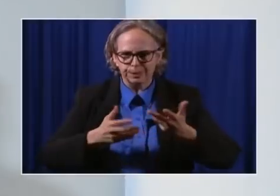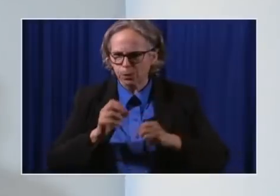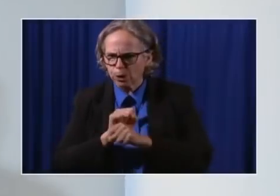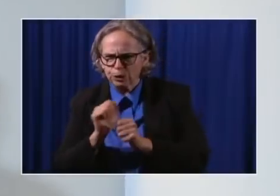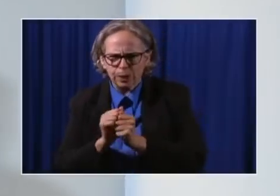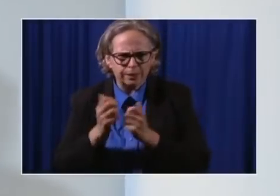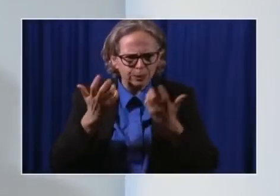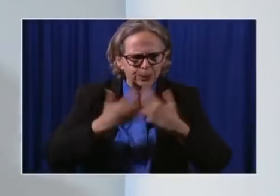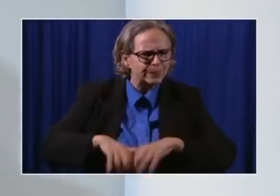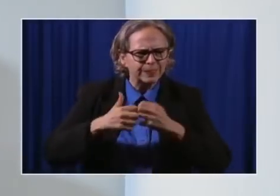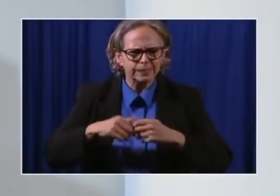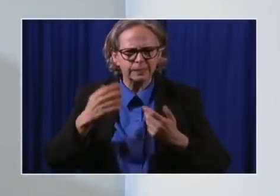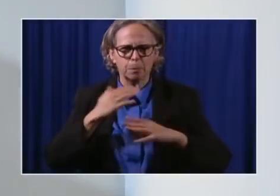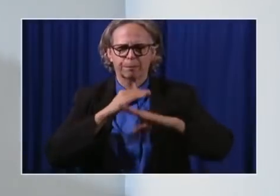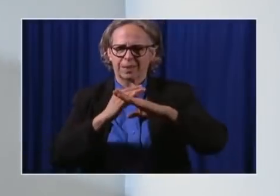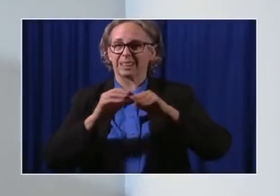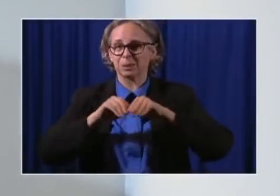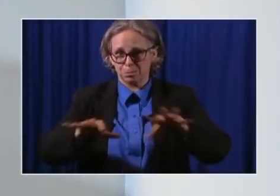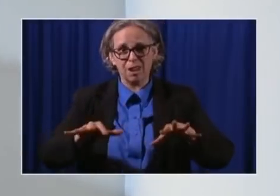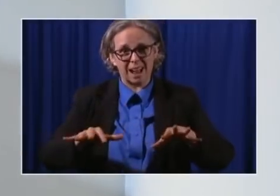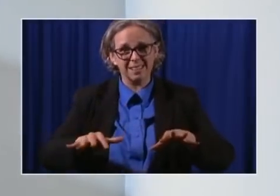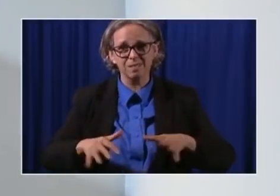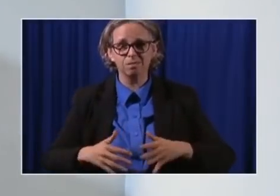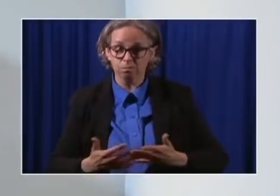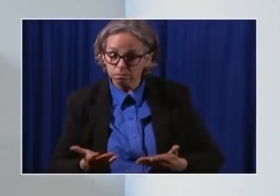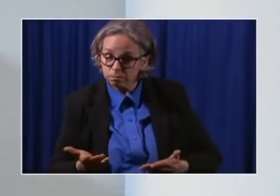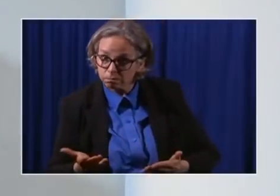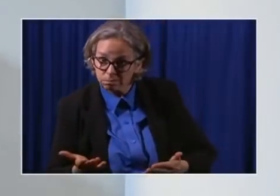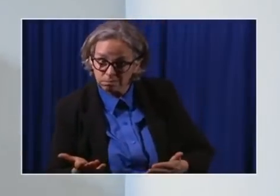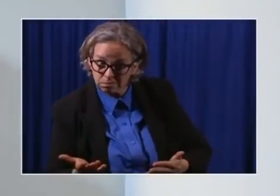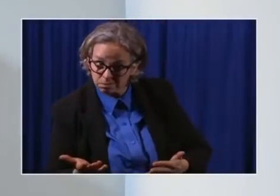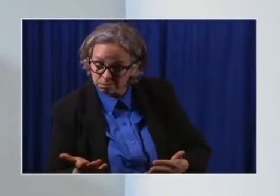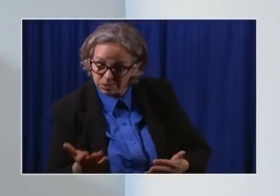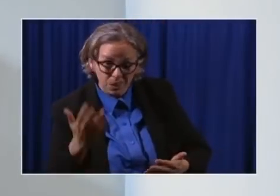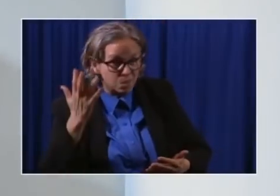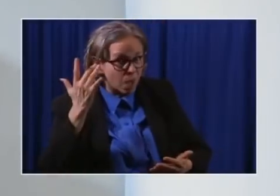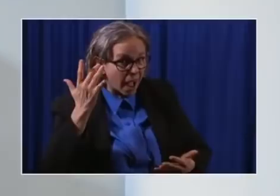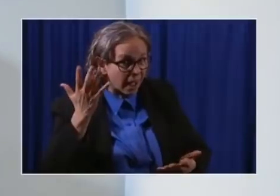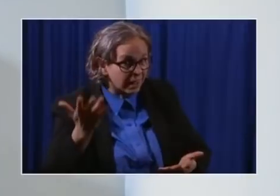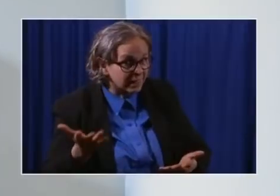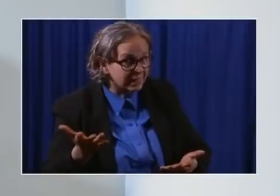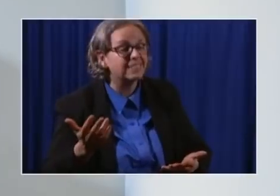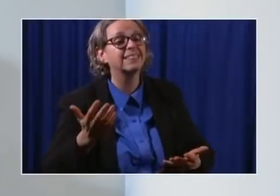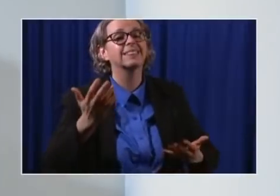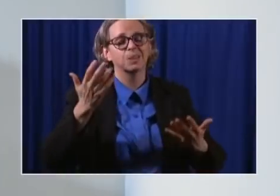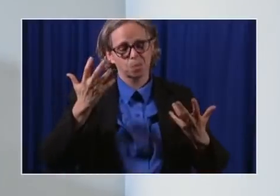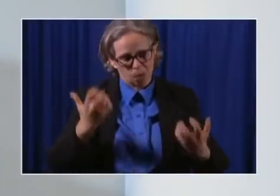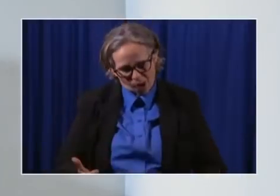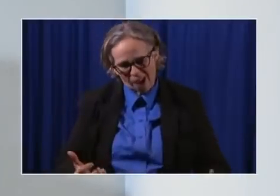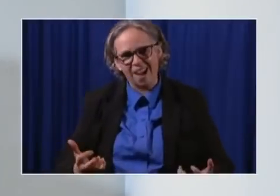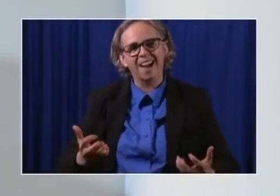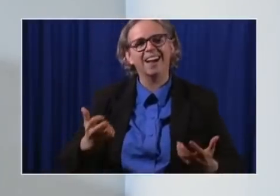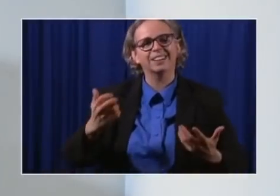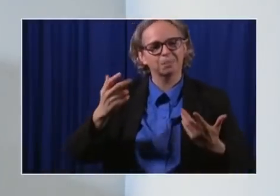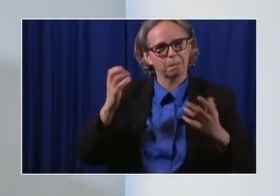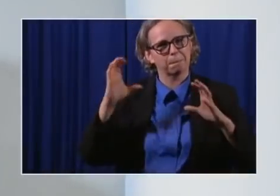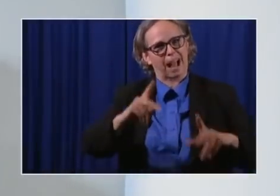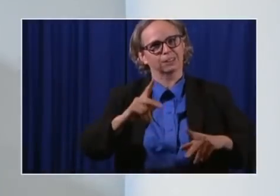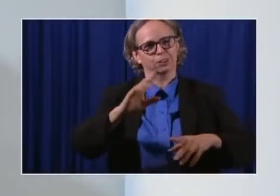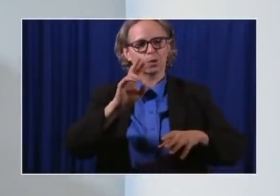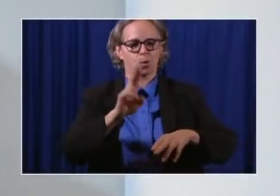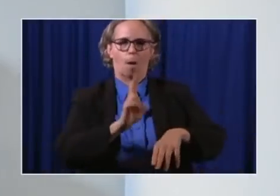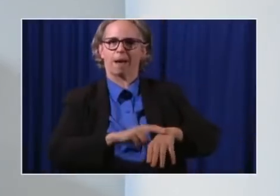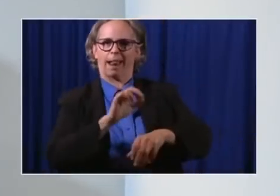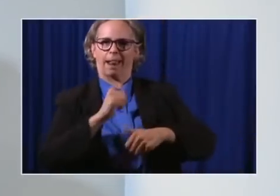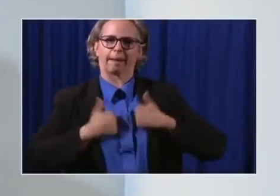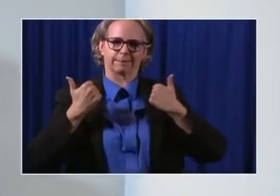coronavirus. And one of the reasons that we do that is because we want to be able to do the things that are important. And one of those important things is going back to school.